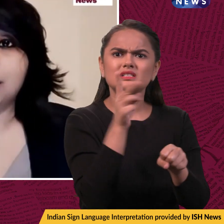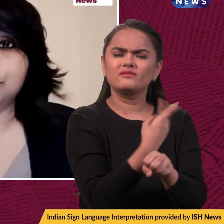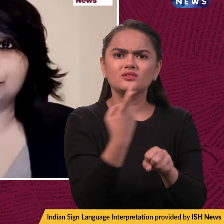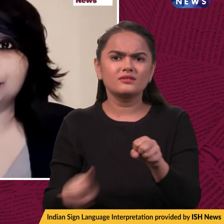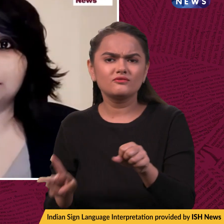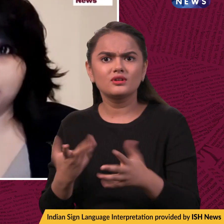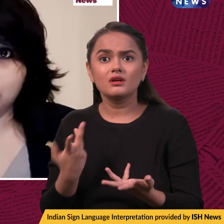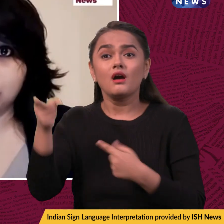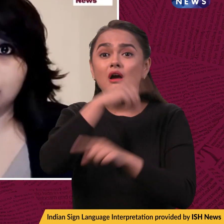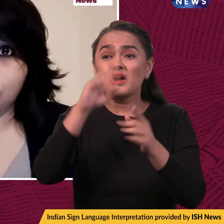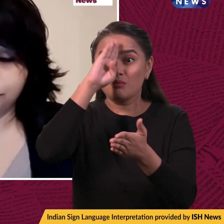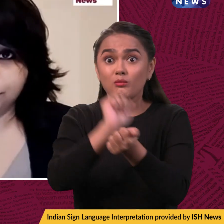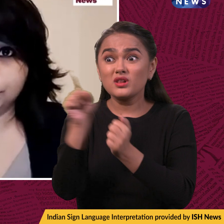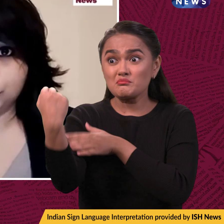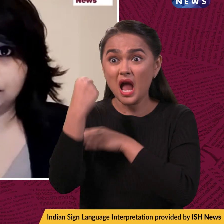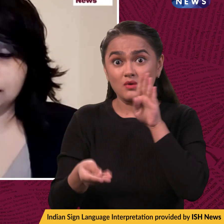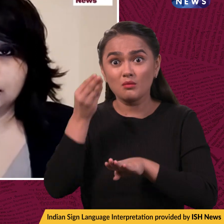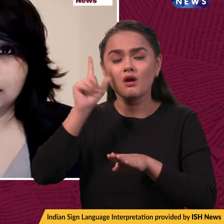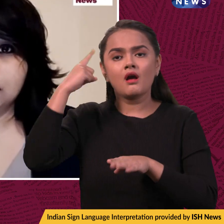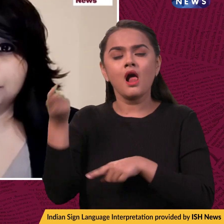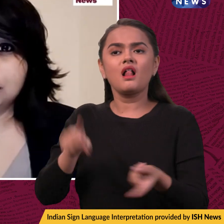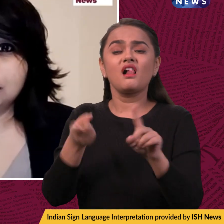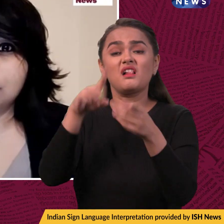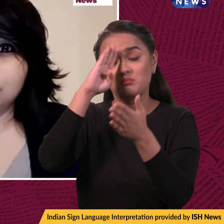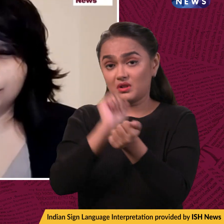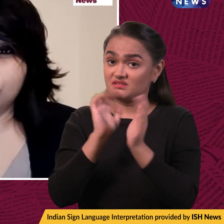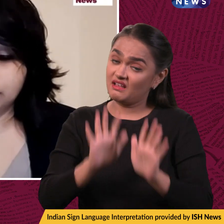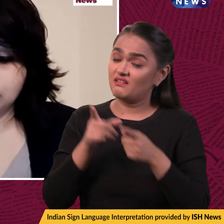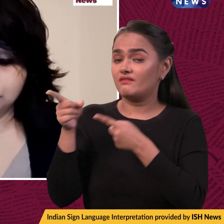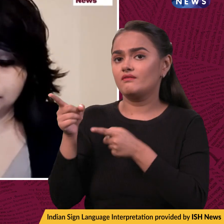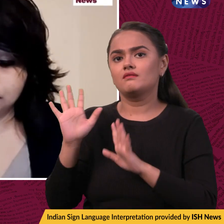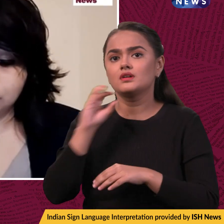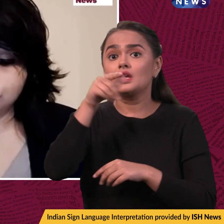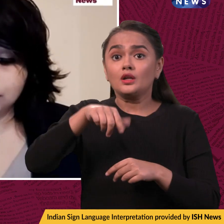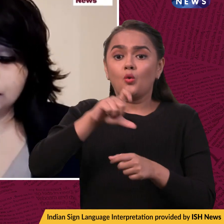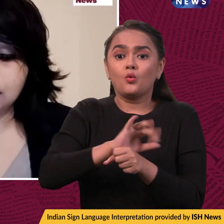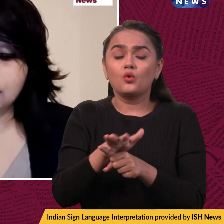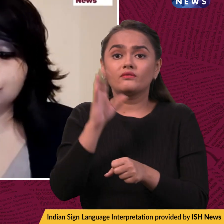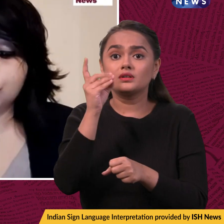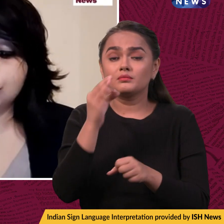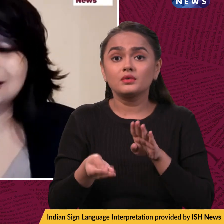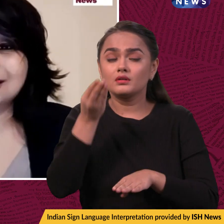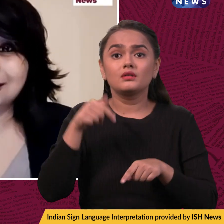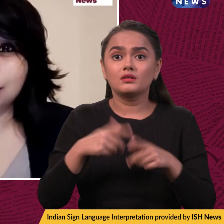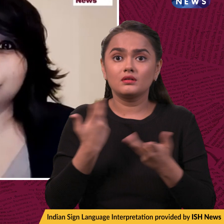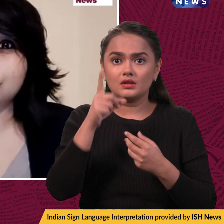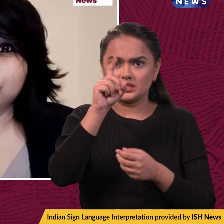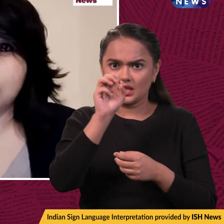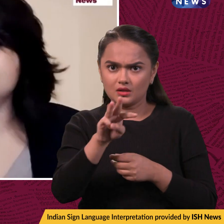example of arbitrary power of the police. An update now on COVID numbers in the country. India has reported